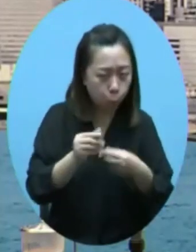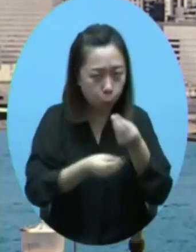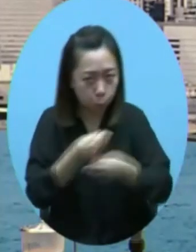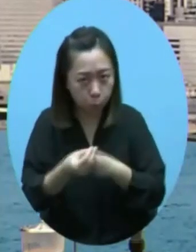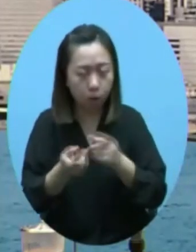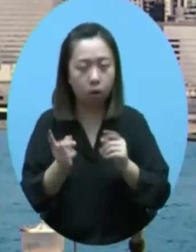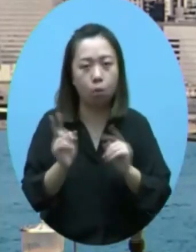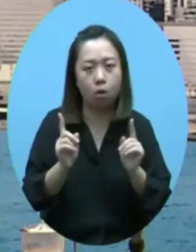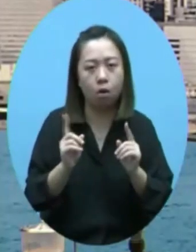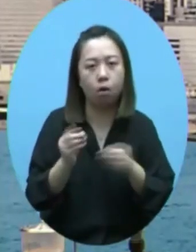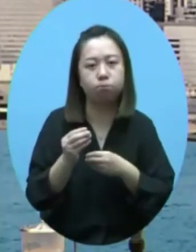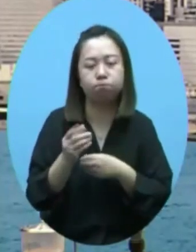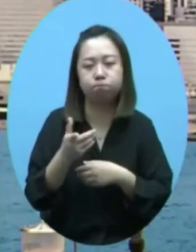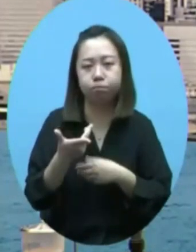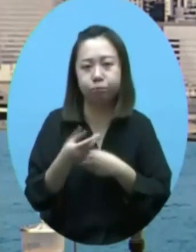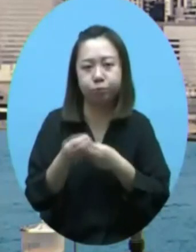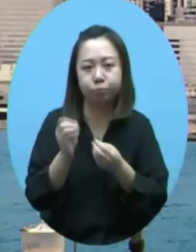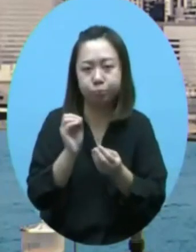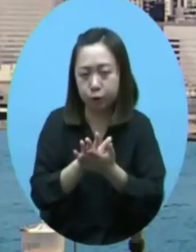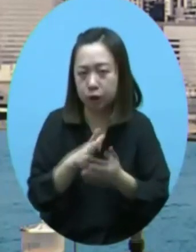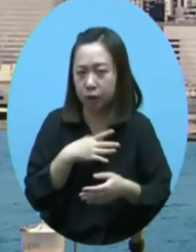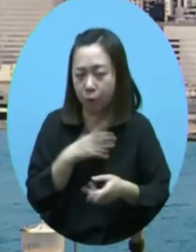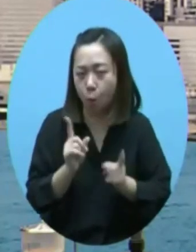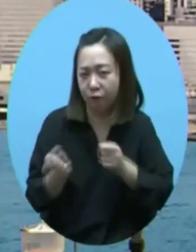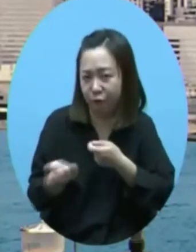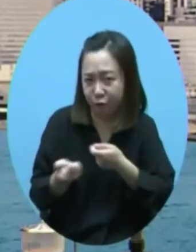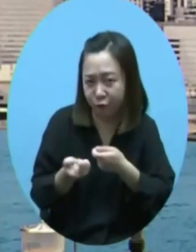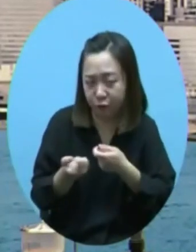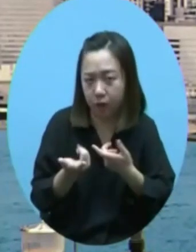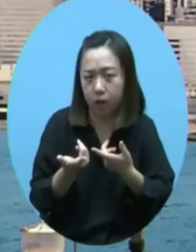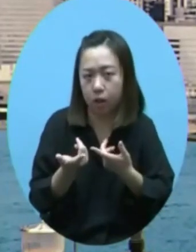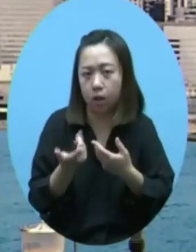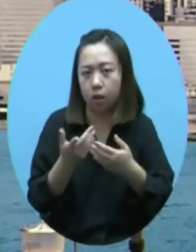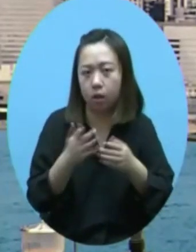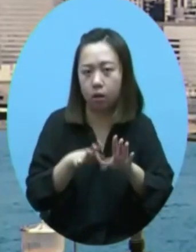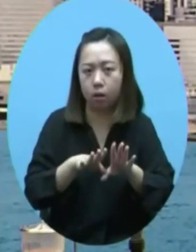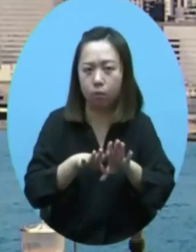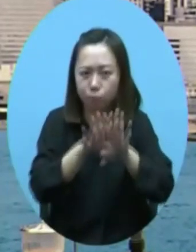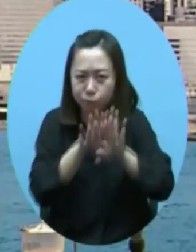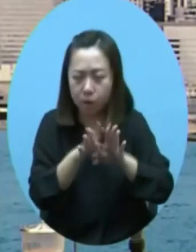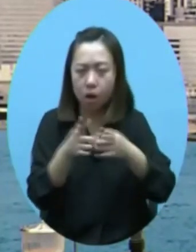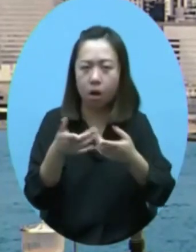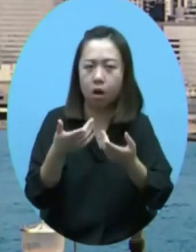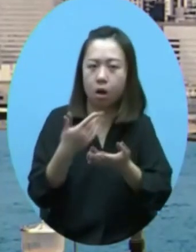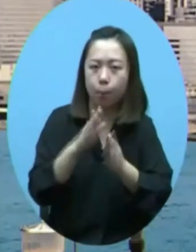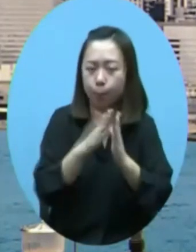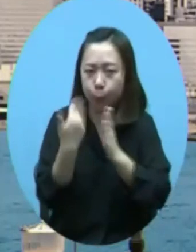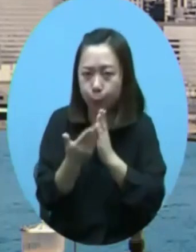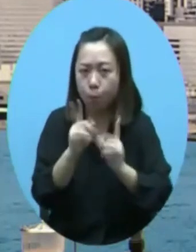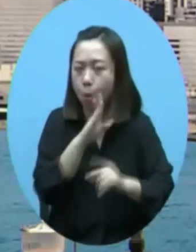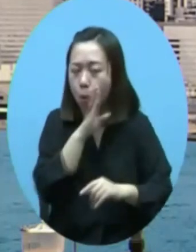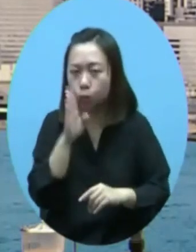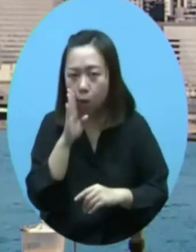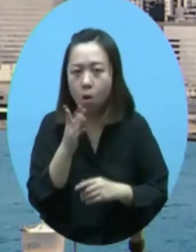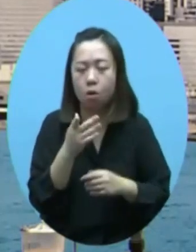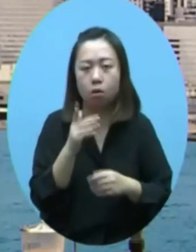the nearby malls or common facilities, but there's no structural defects that can